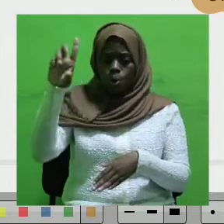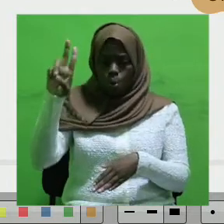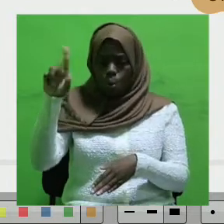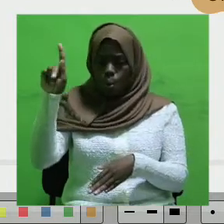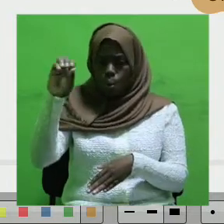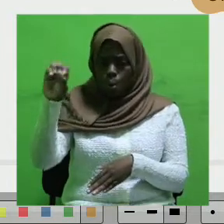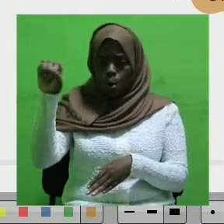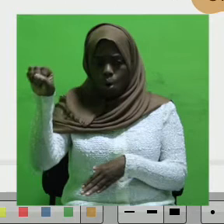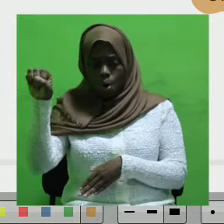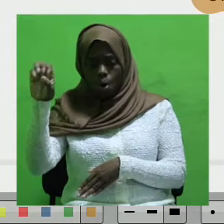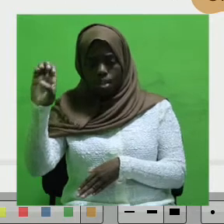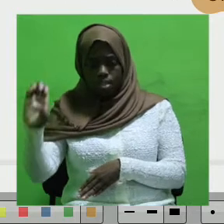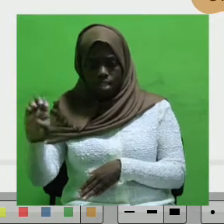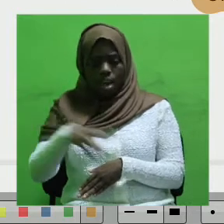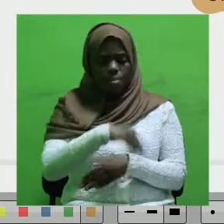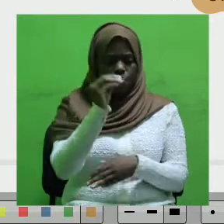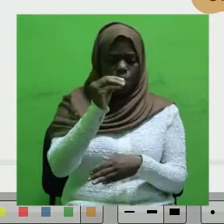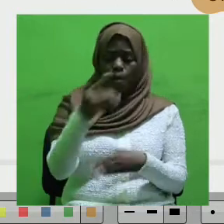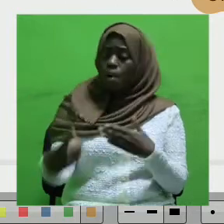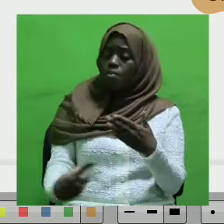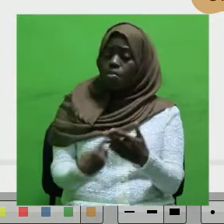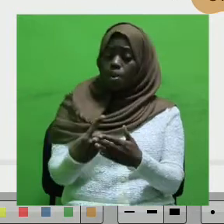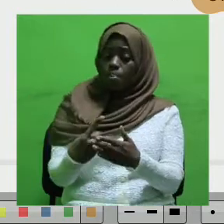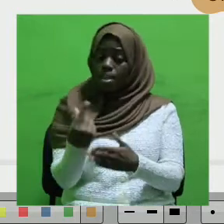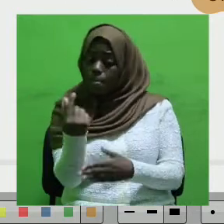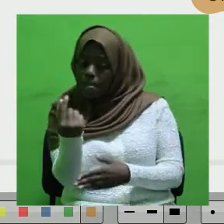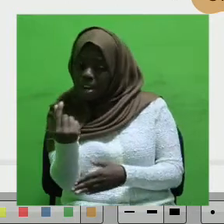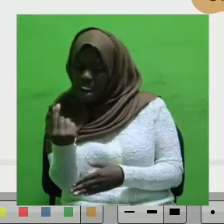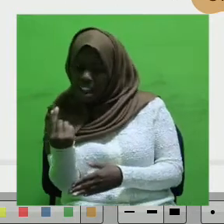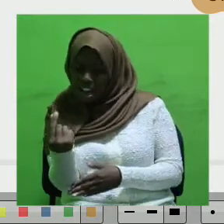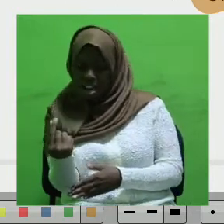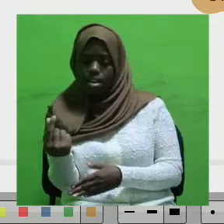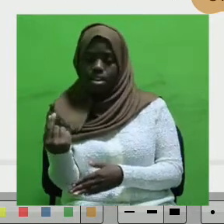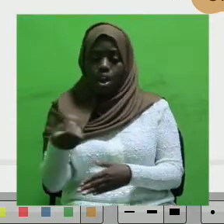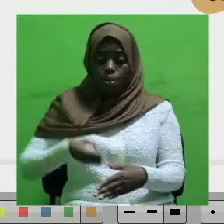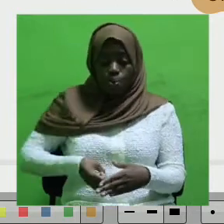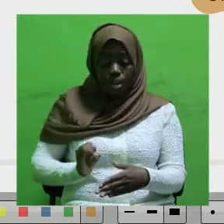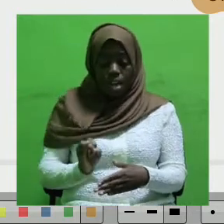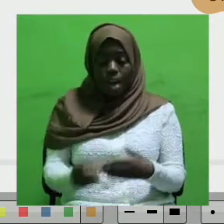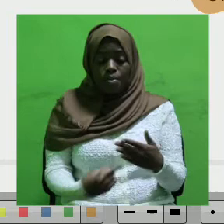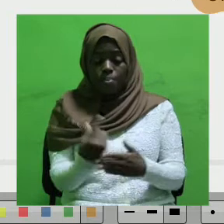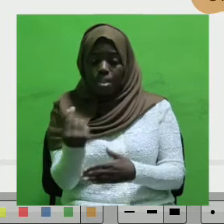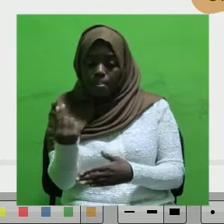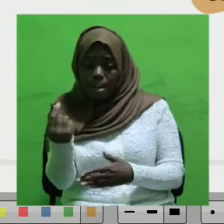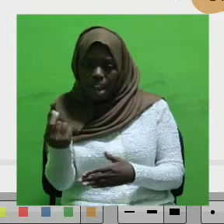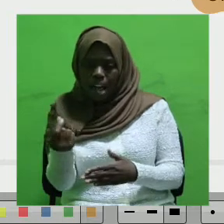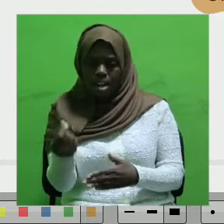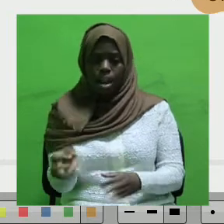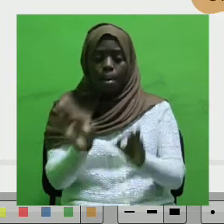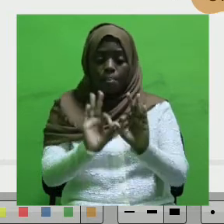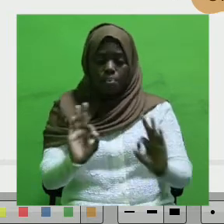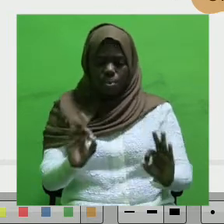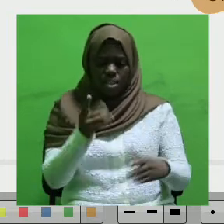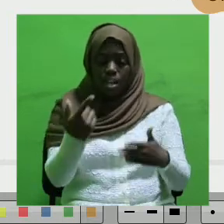molecules are removed from the blood, are filtered from the blood. Urea is filtered from the blood, leaving the blood